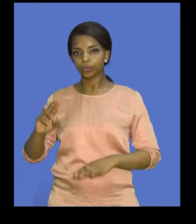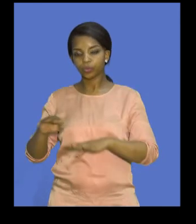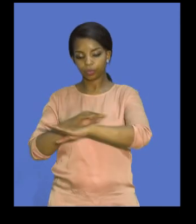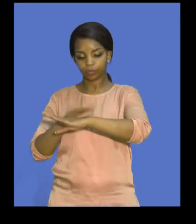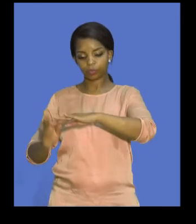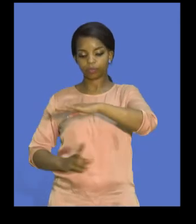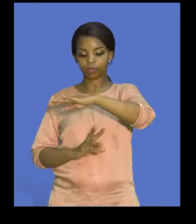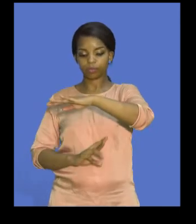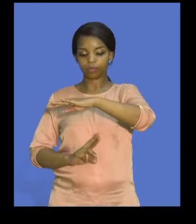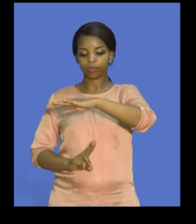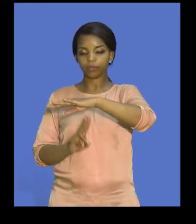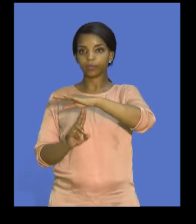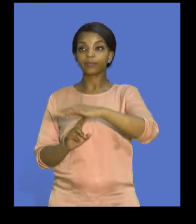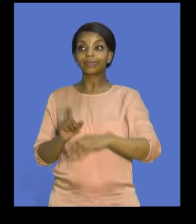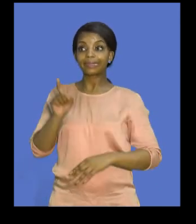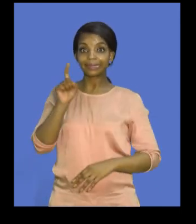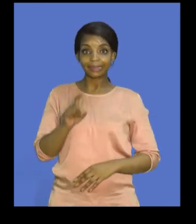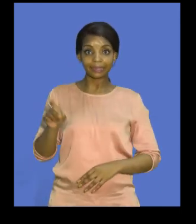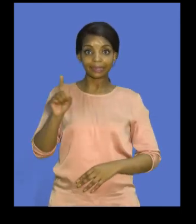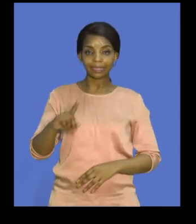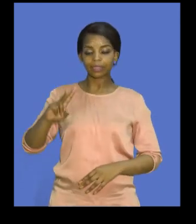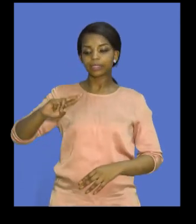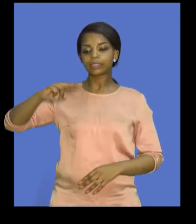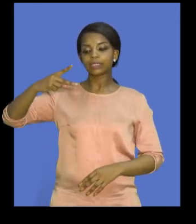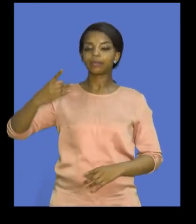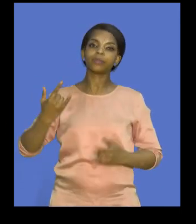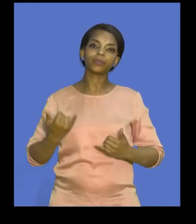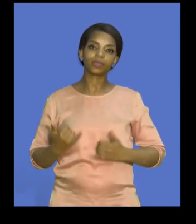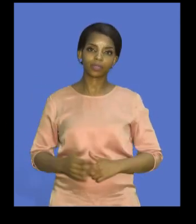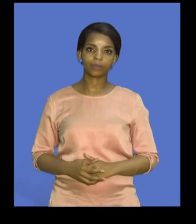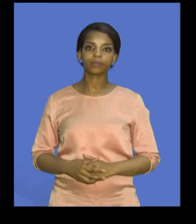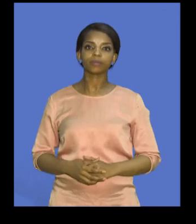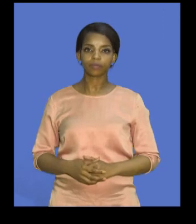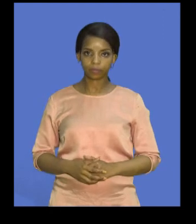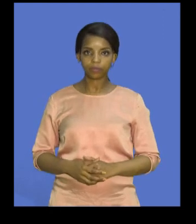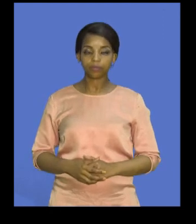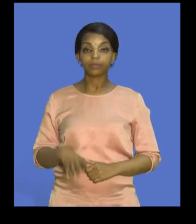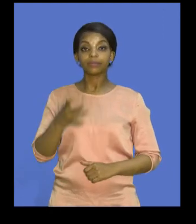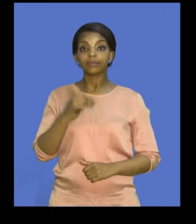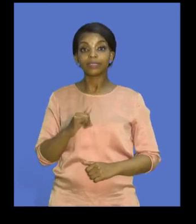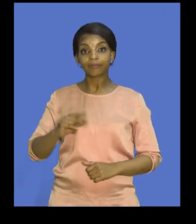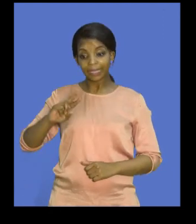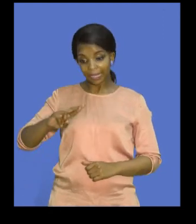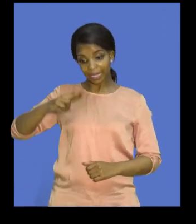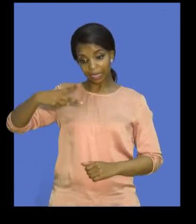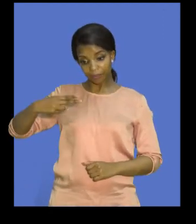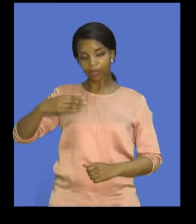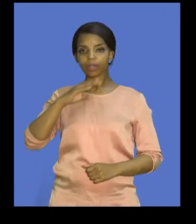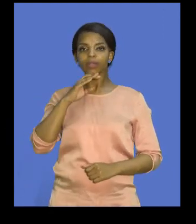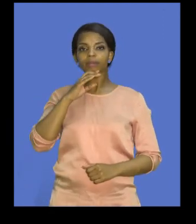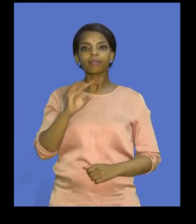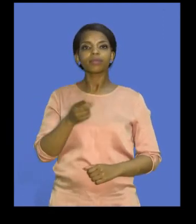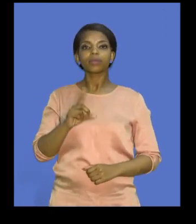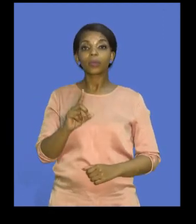to double the distance. So this is our 16. So if we double the distance, it's going to be K Q1 Q2